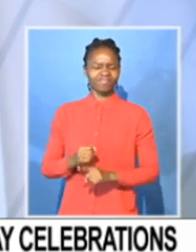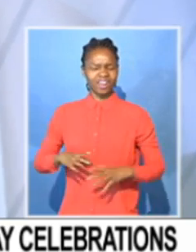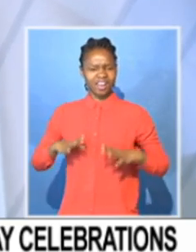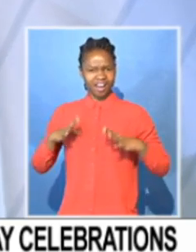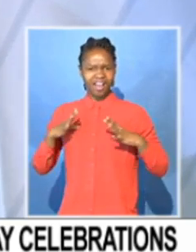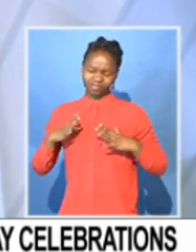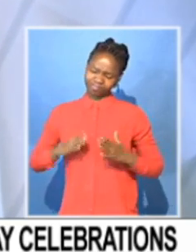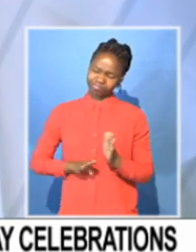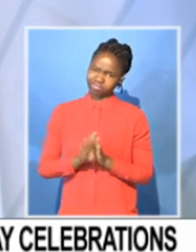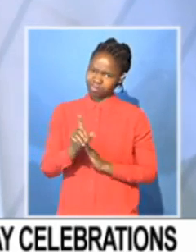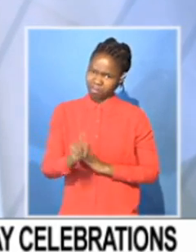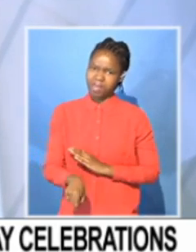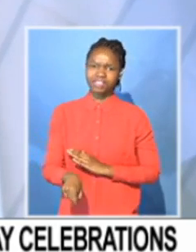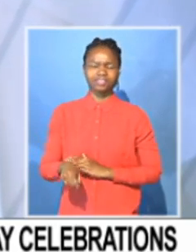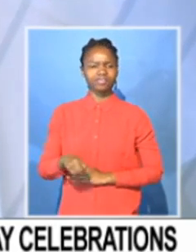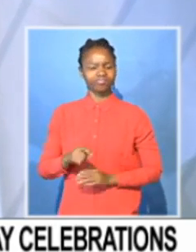1956.